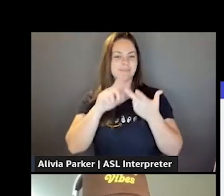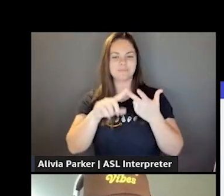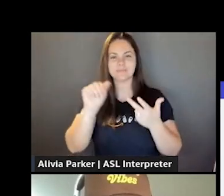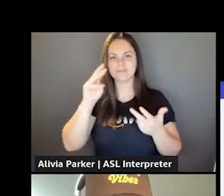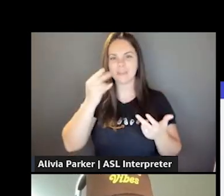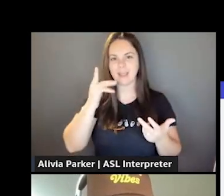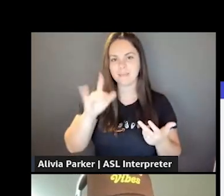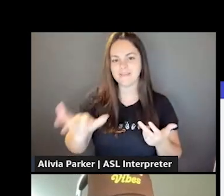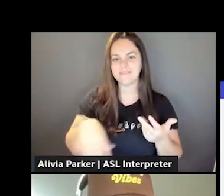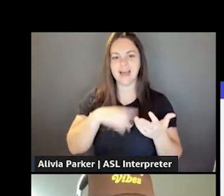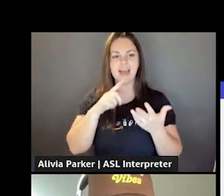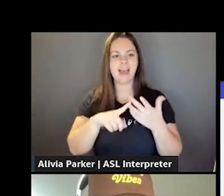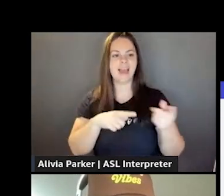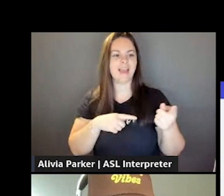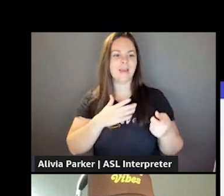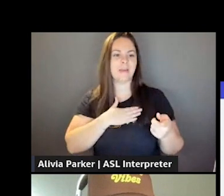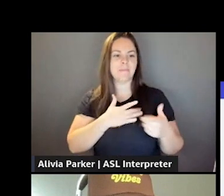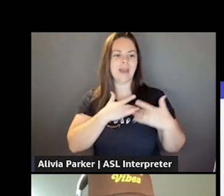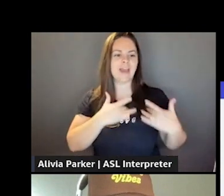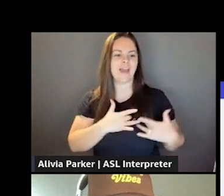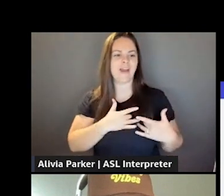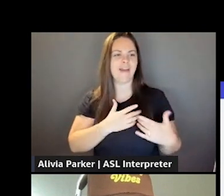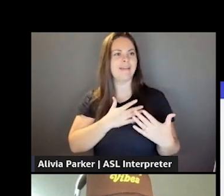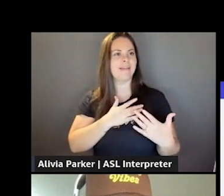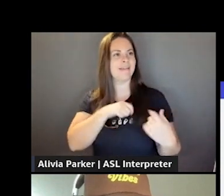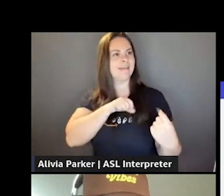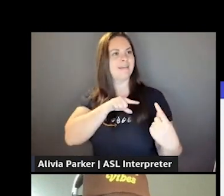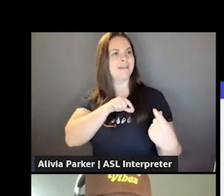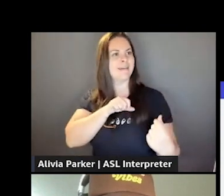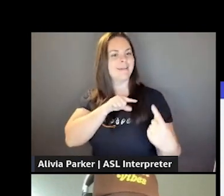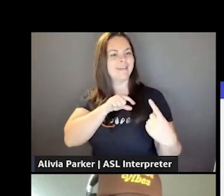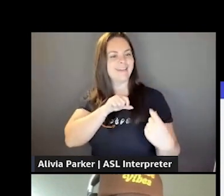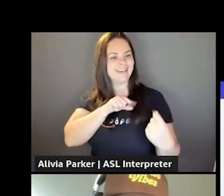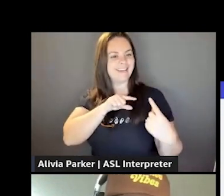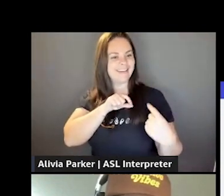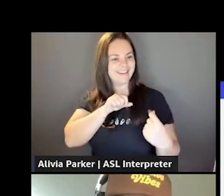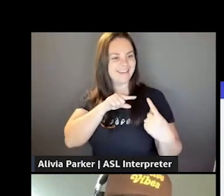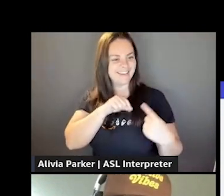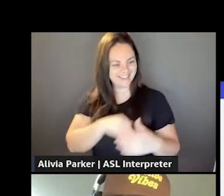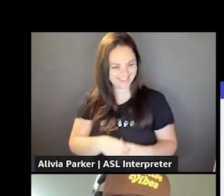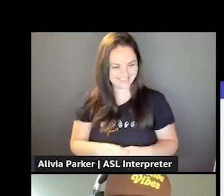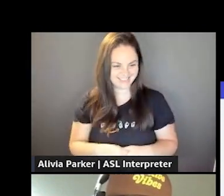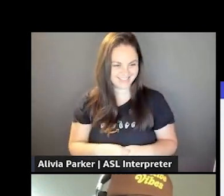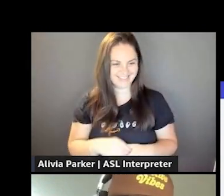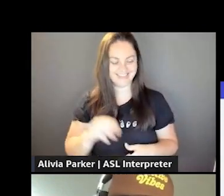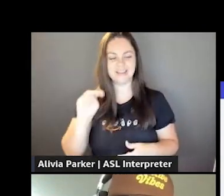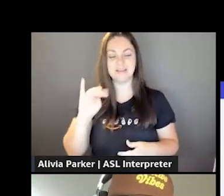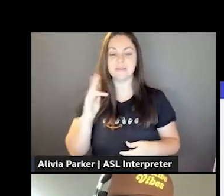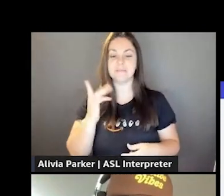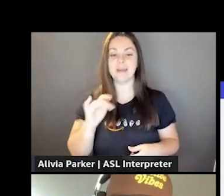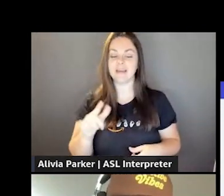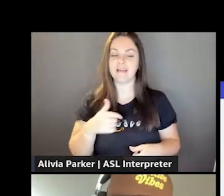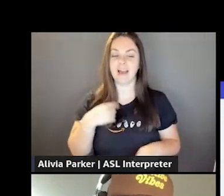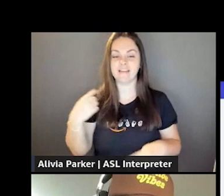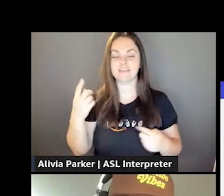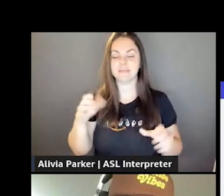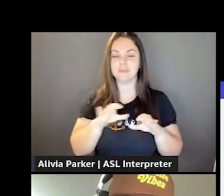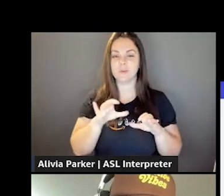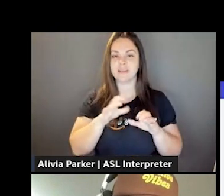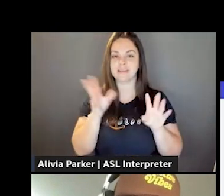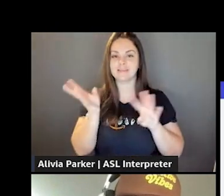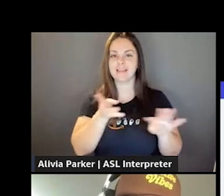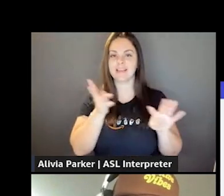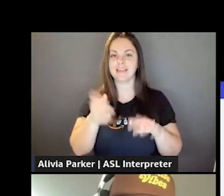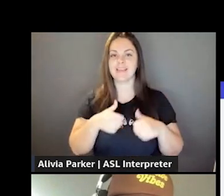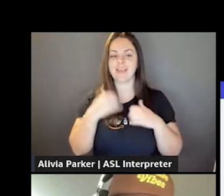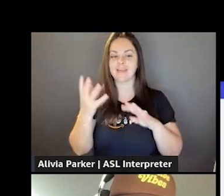and AppSync. My heart's going pitter patter. You keep saying it. Michael, I've been doing these live streams a long time, and